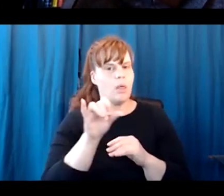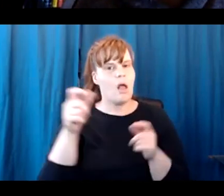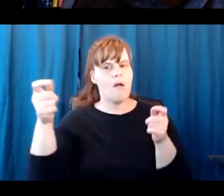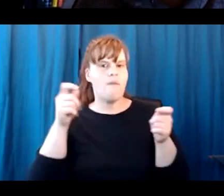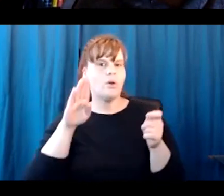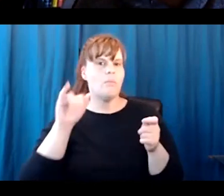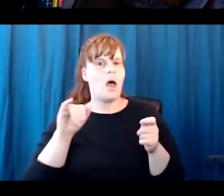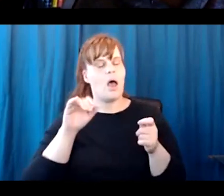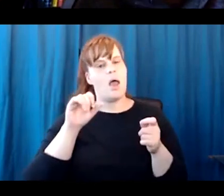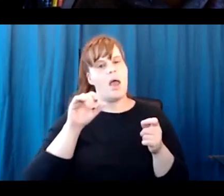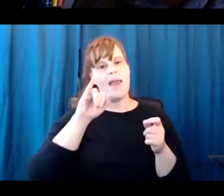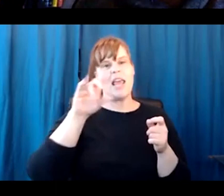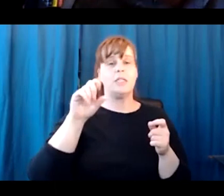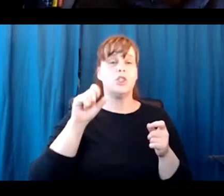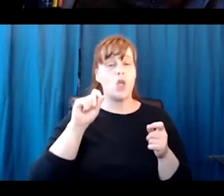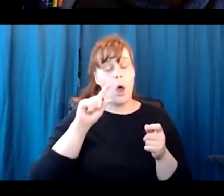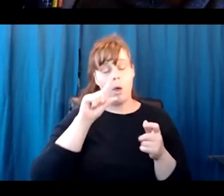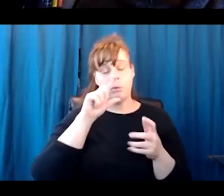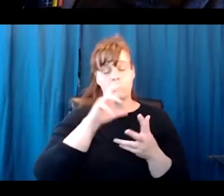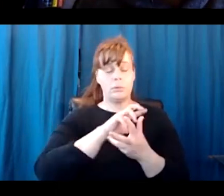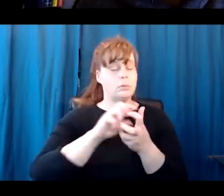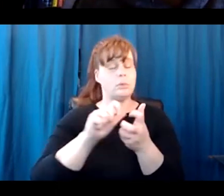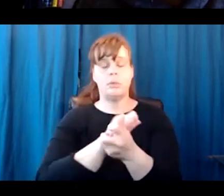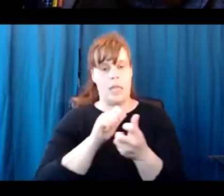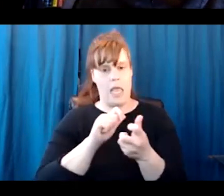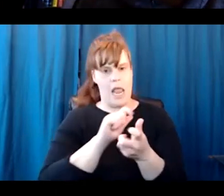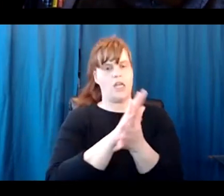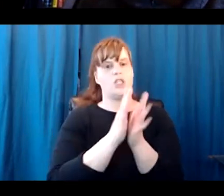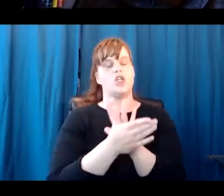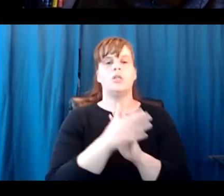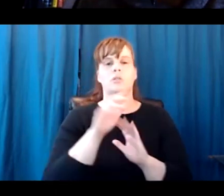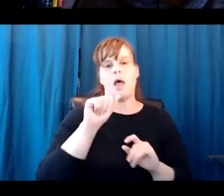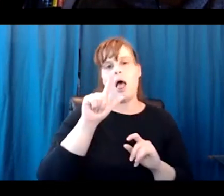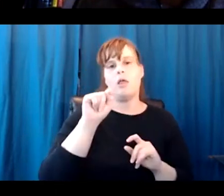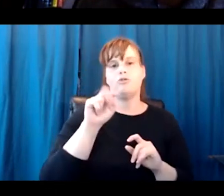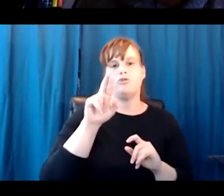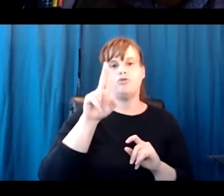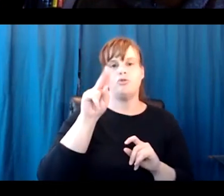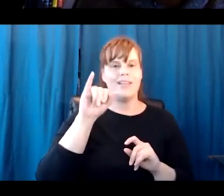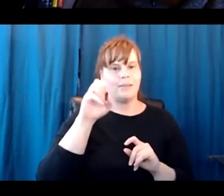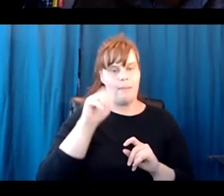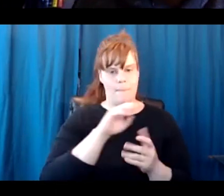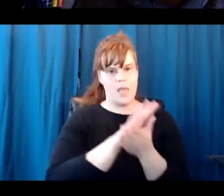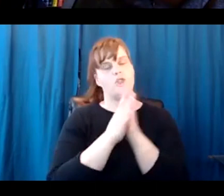so avaricious it turns even altruism into a mere act, a performance.